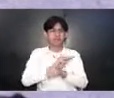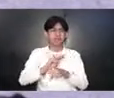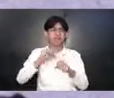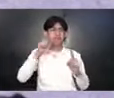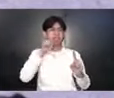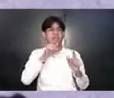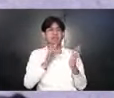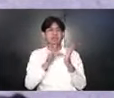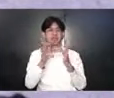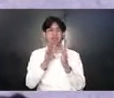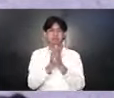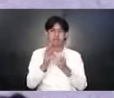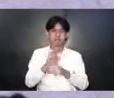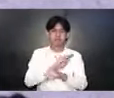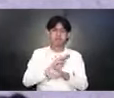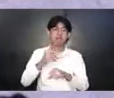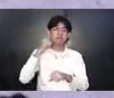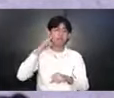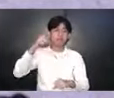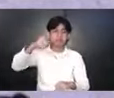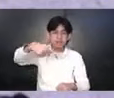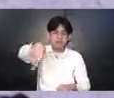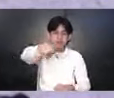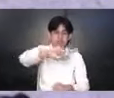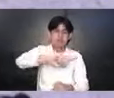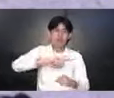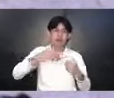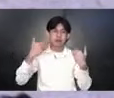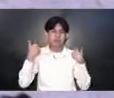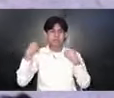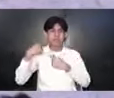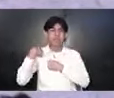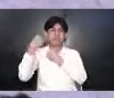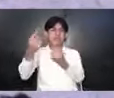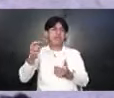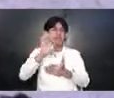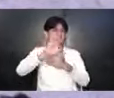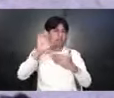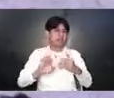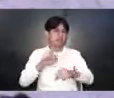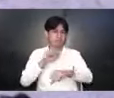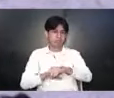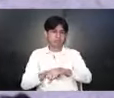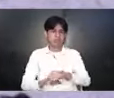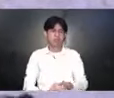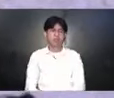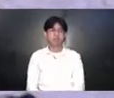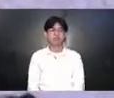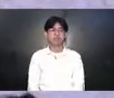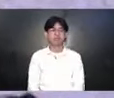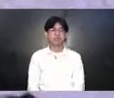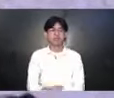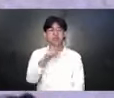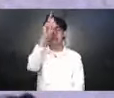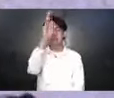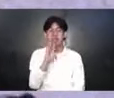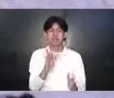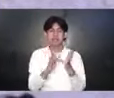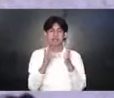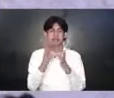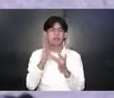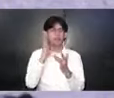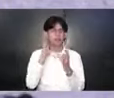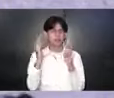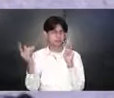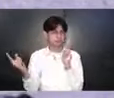to all of us until the end of time. That He will run. He will